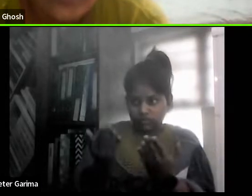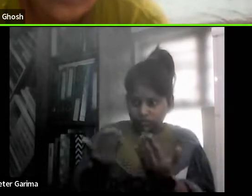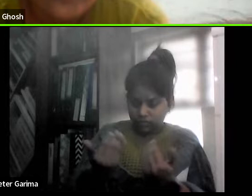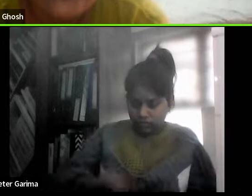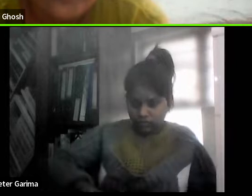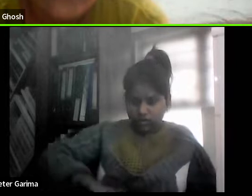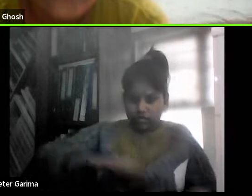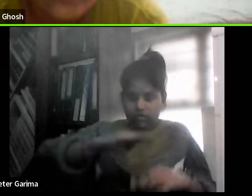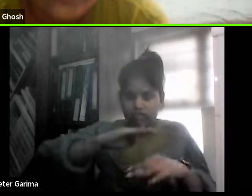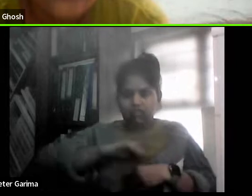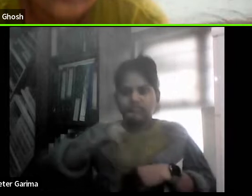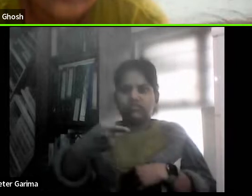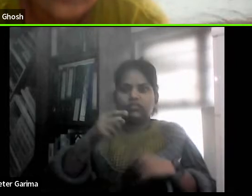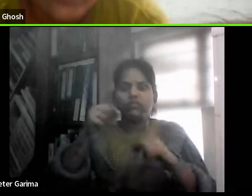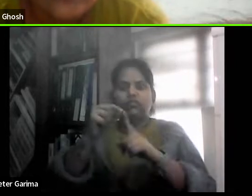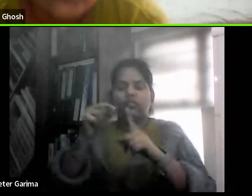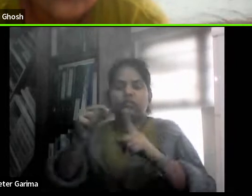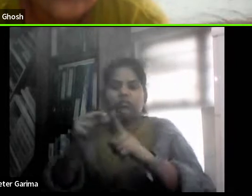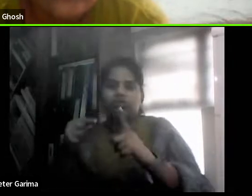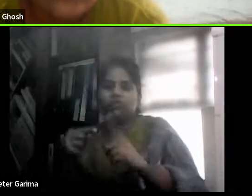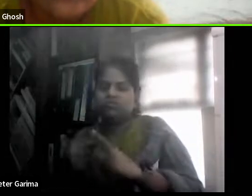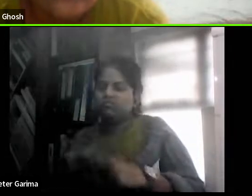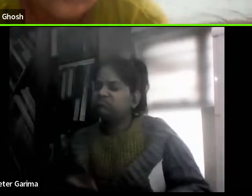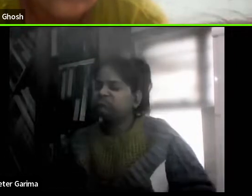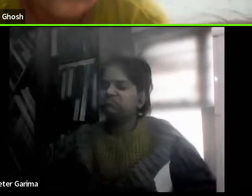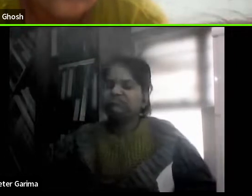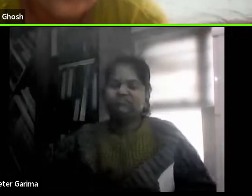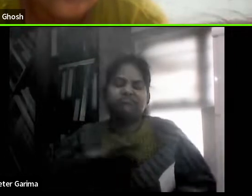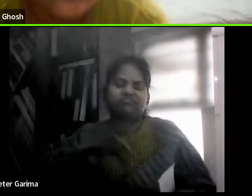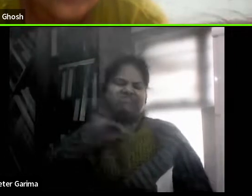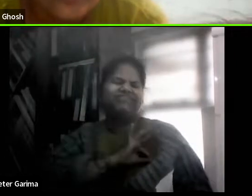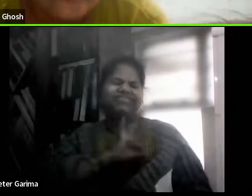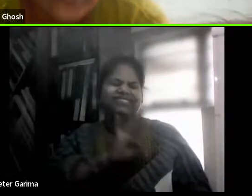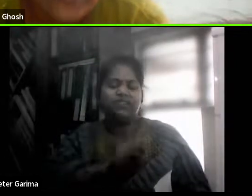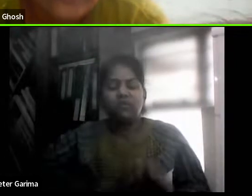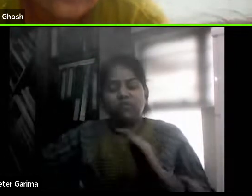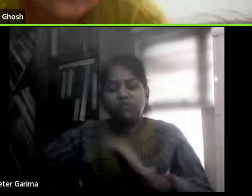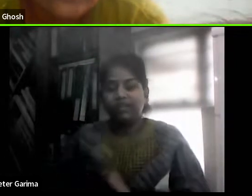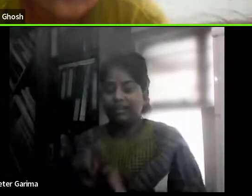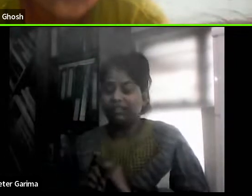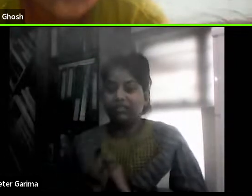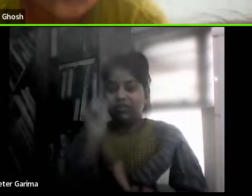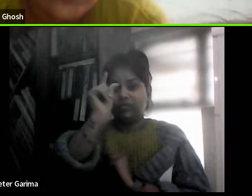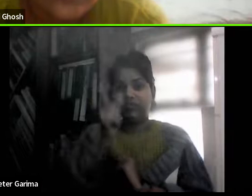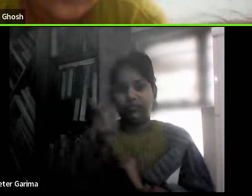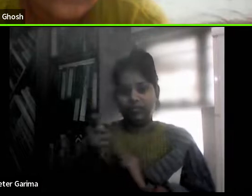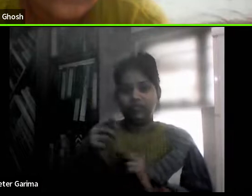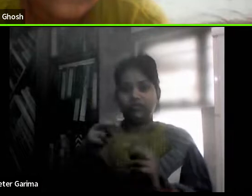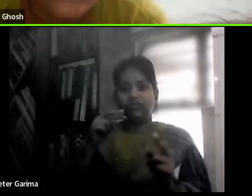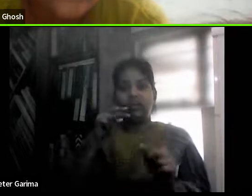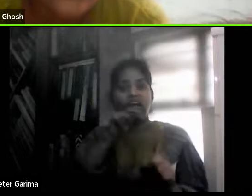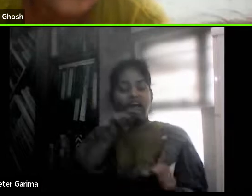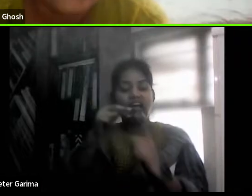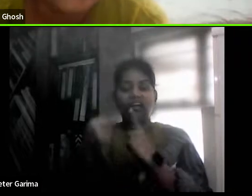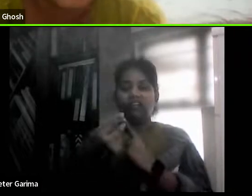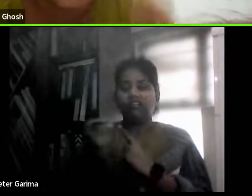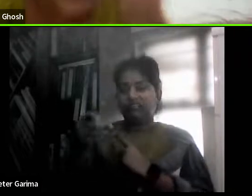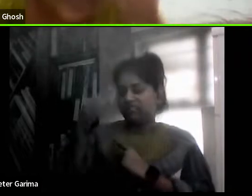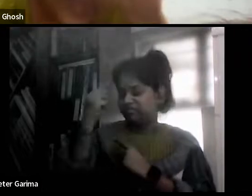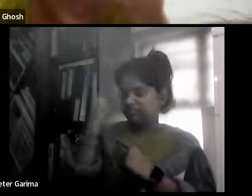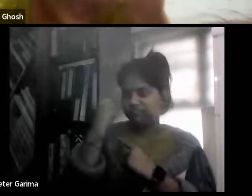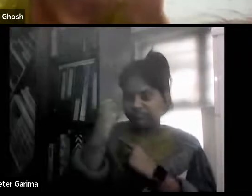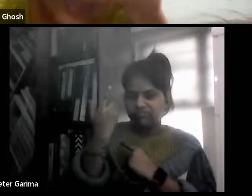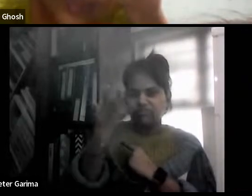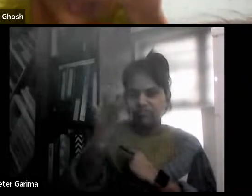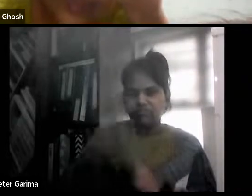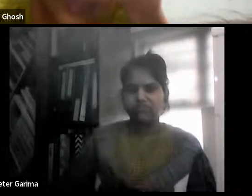Kaustav Kashyap. He really liked your presentation because it was unique and an angle that he did not notice. Thank